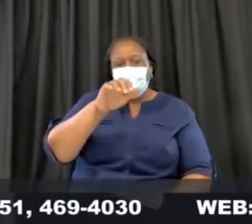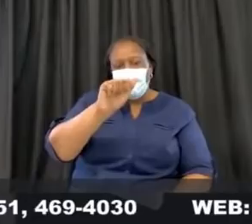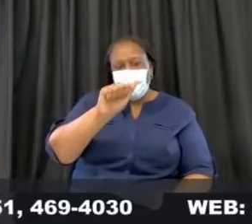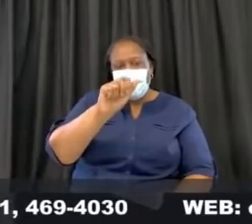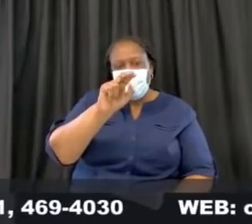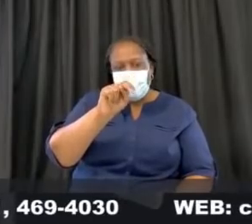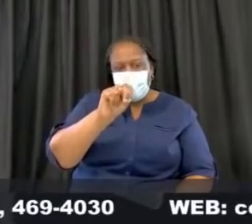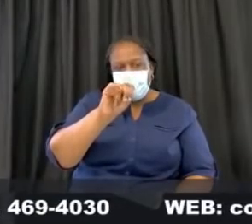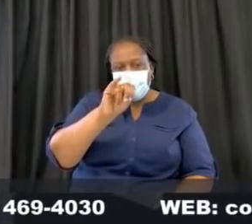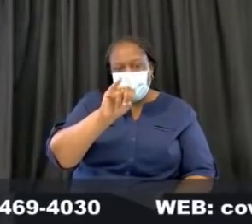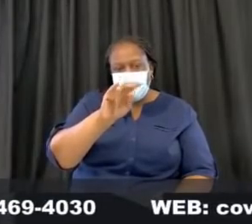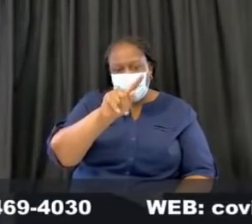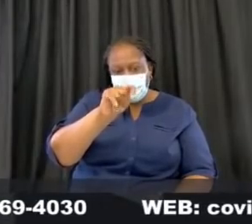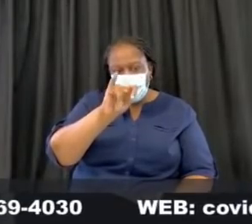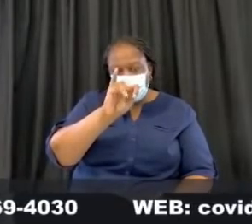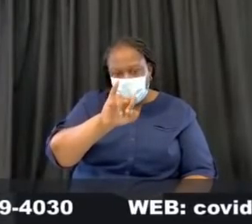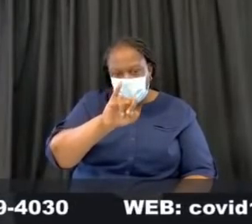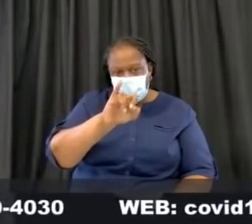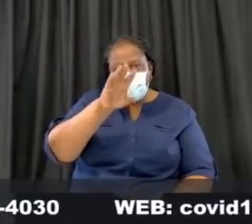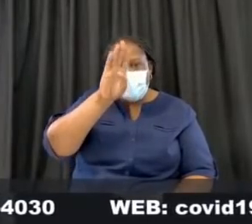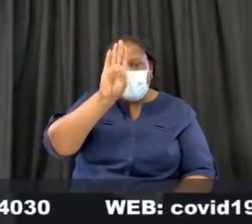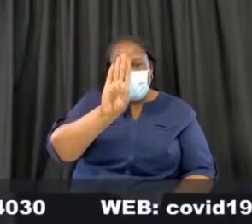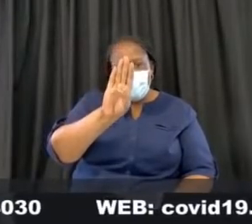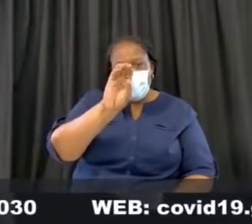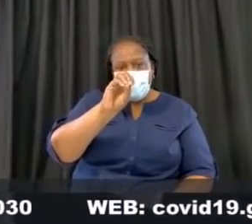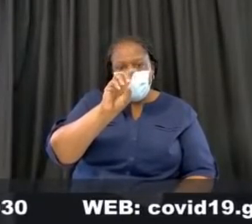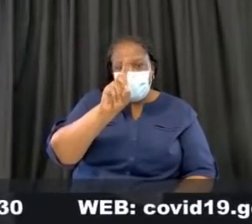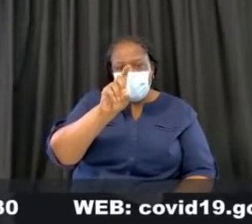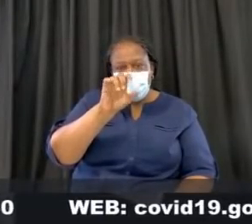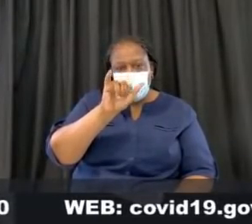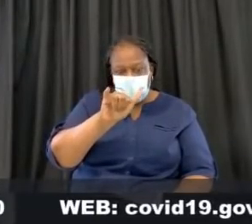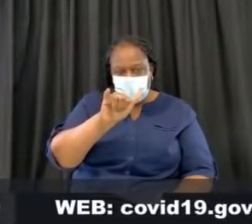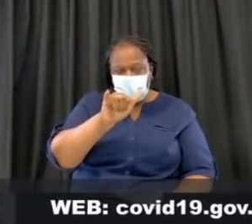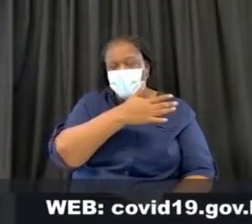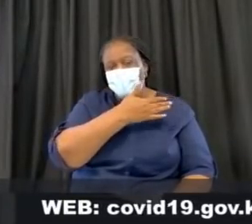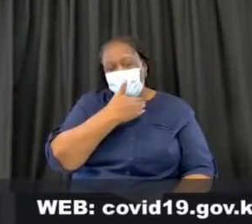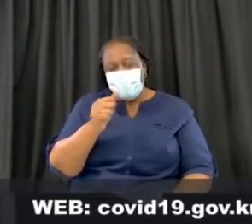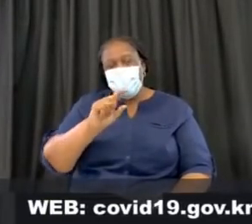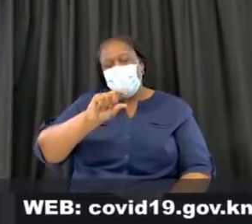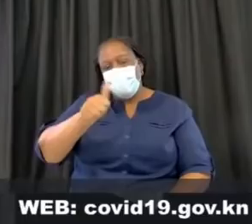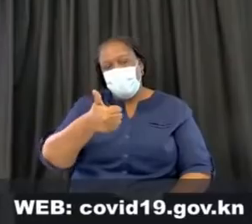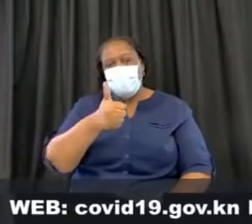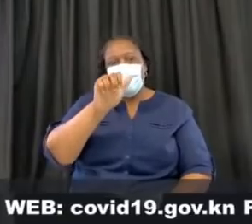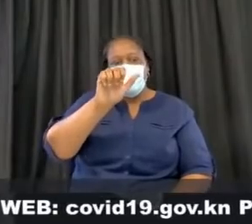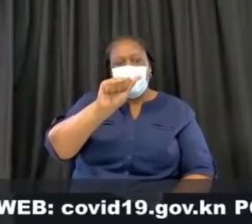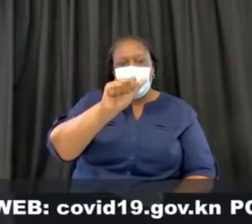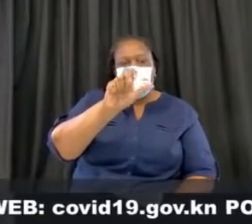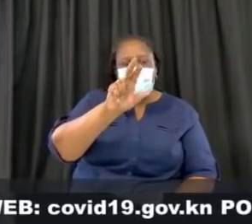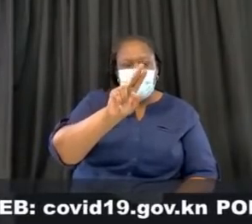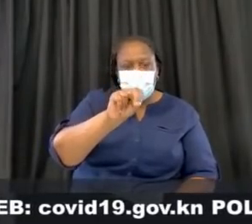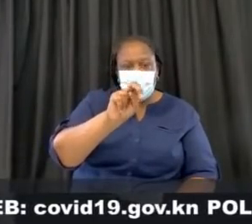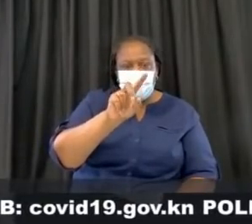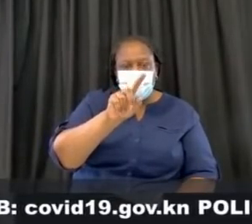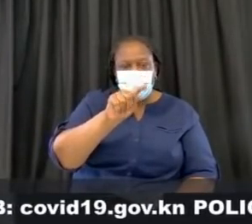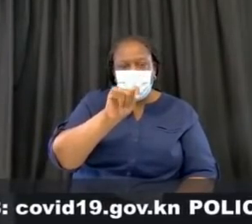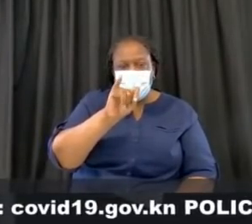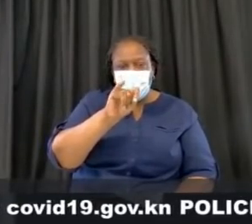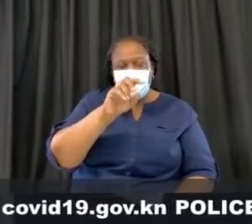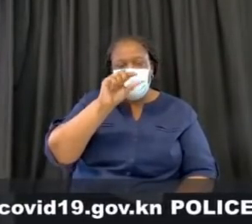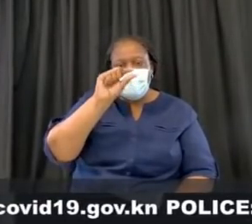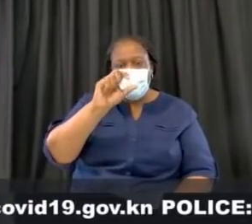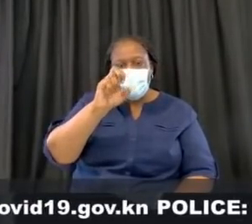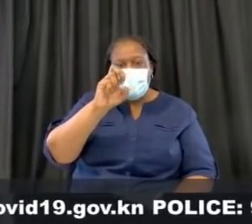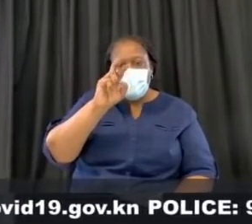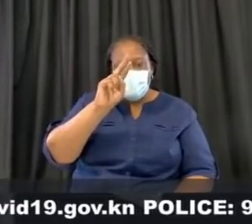that there's a big difference between the rapid antibody test and the rapid antigen test. We're still looking at the sensitivity and the specificity as